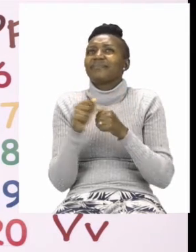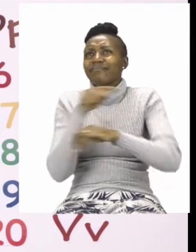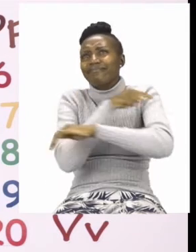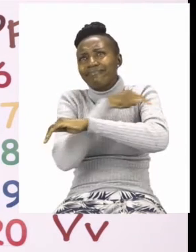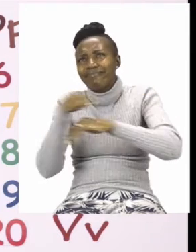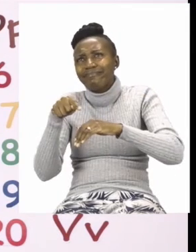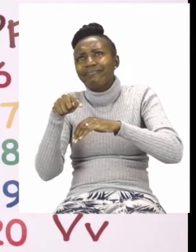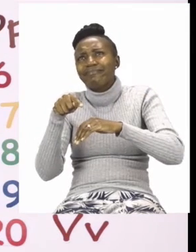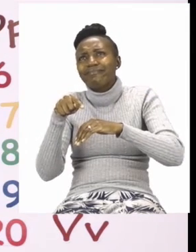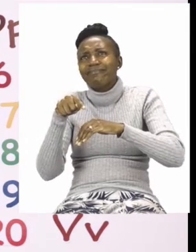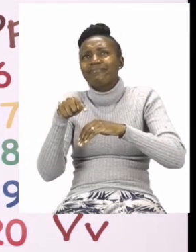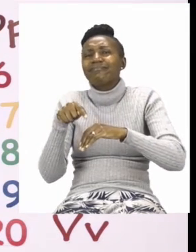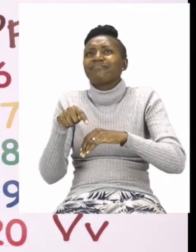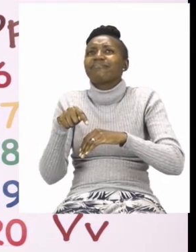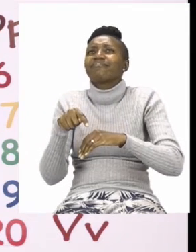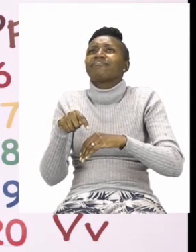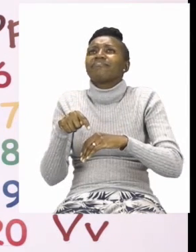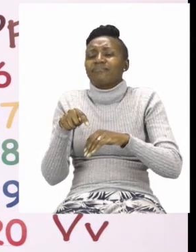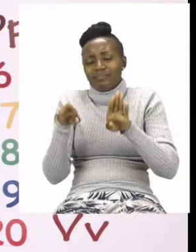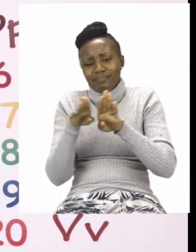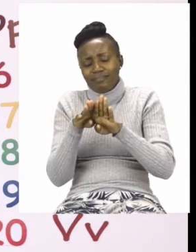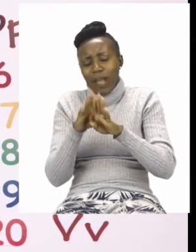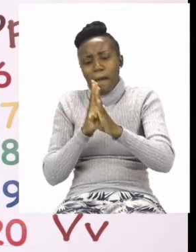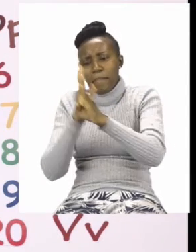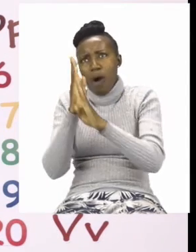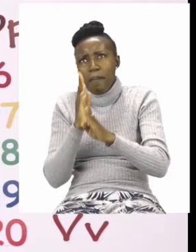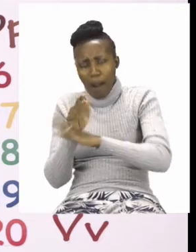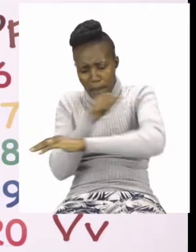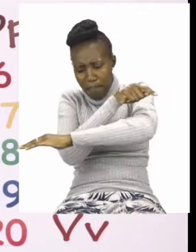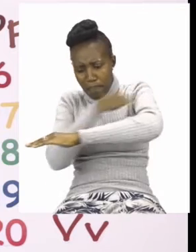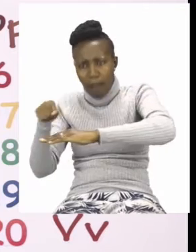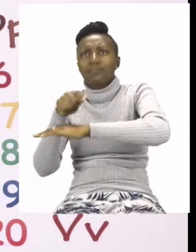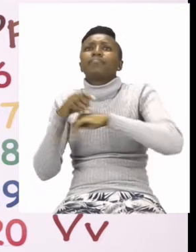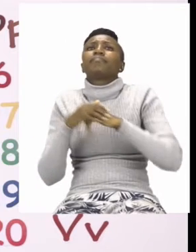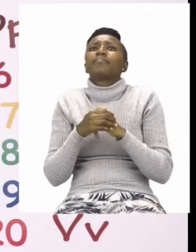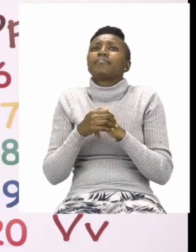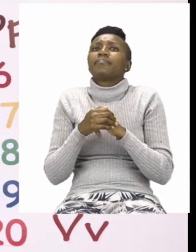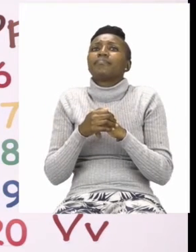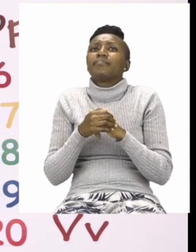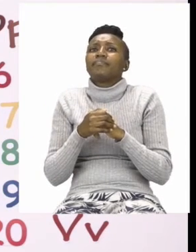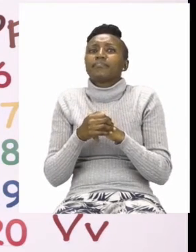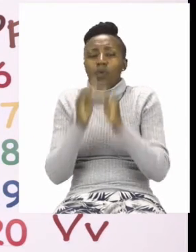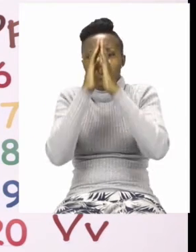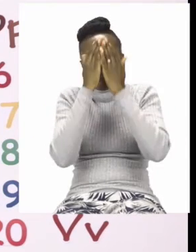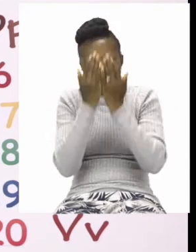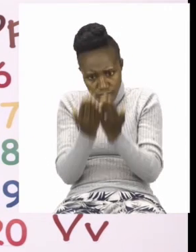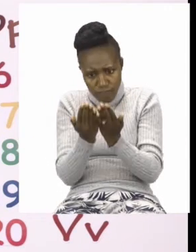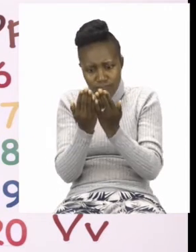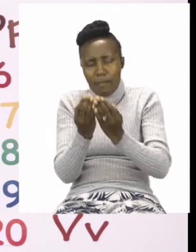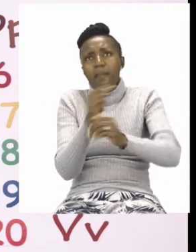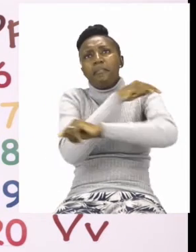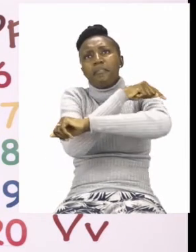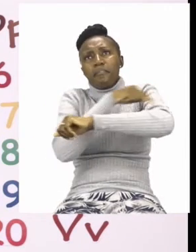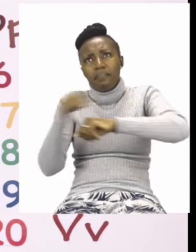to make straight lines when we are writing. So we take our ruler, we take our